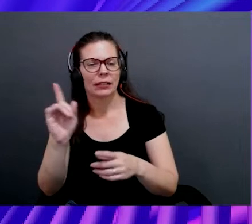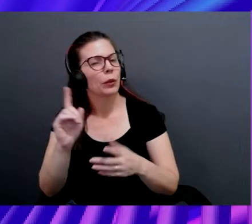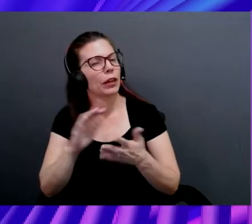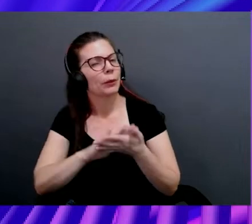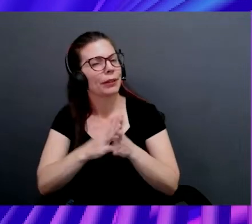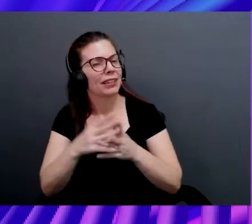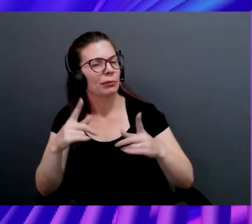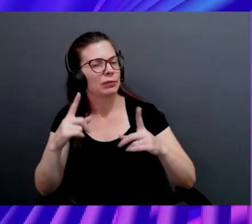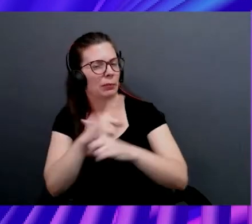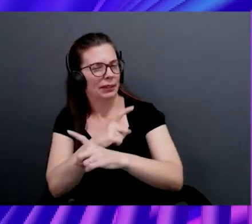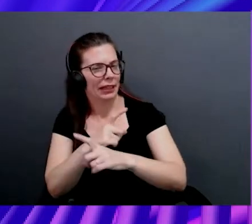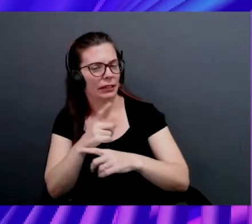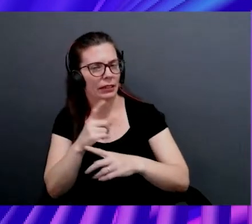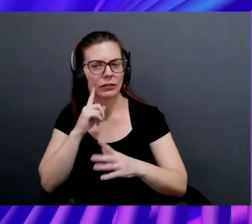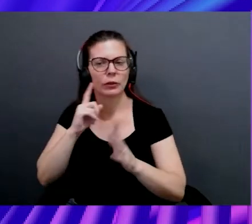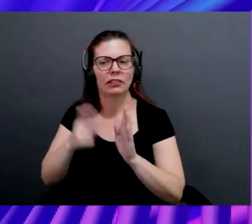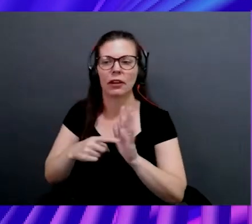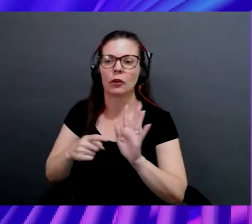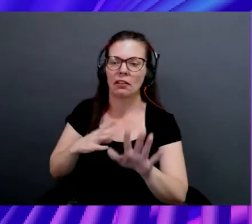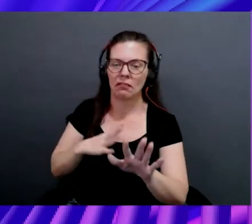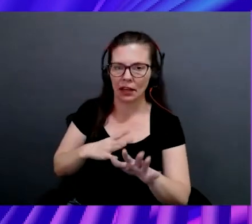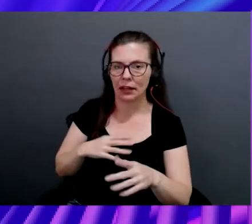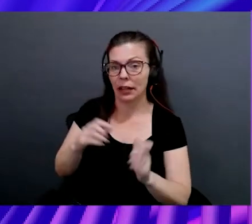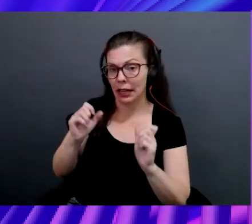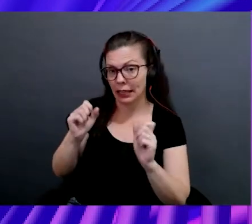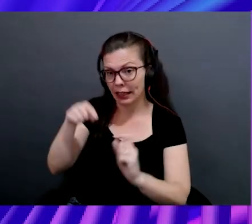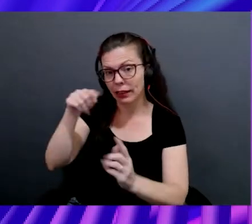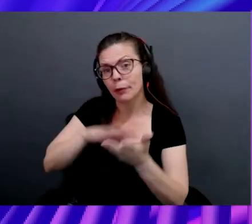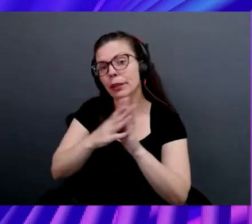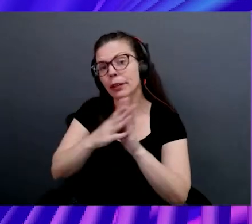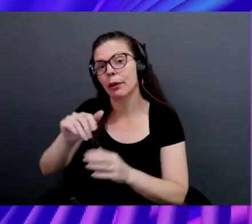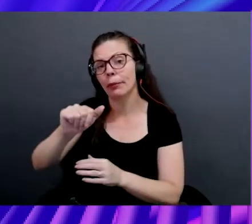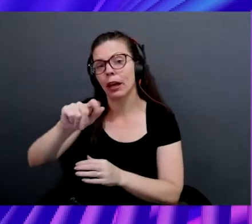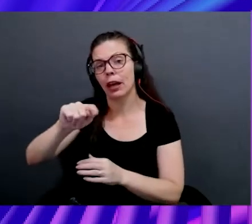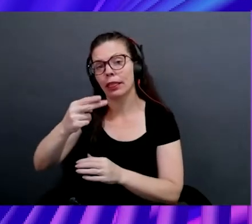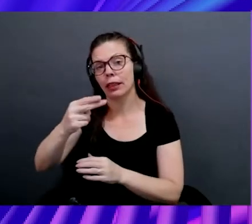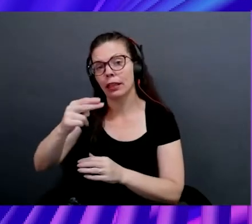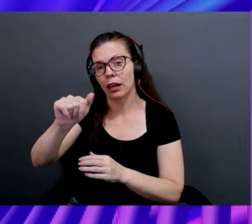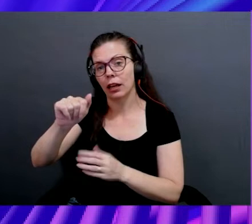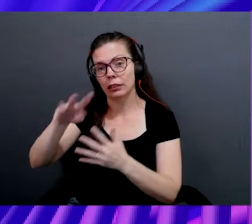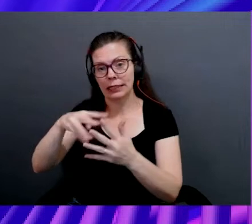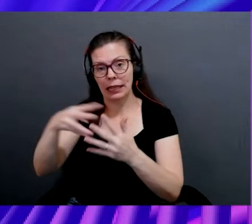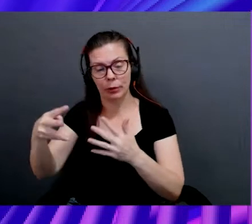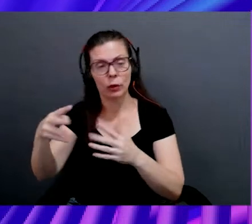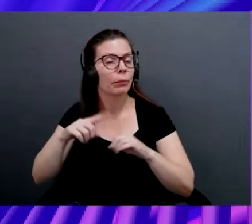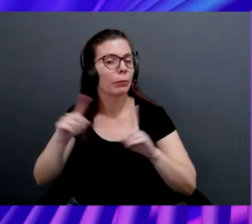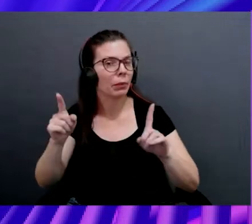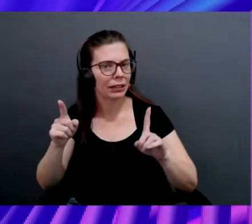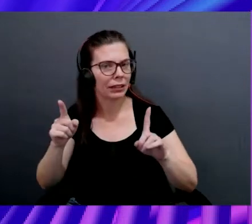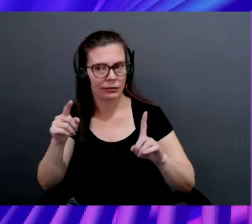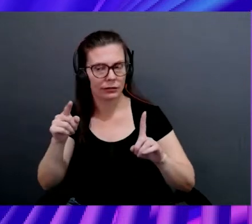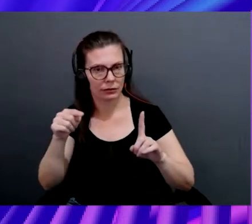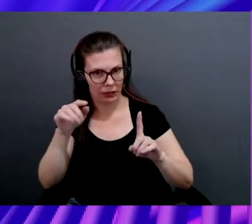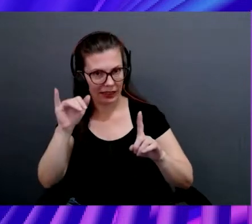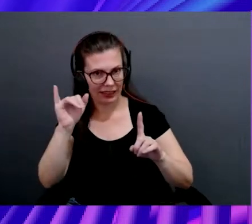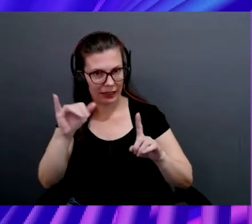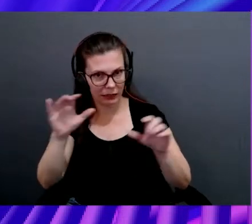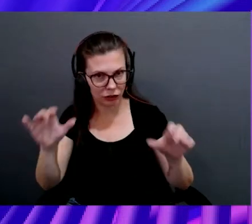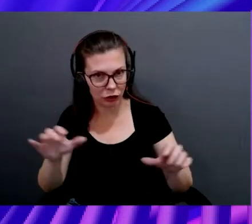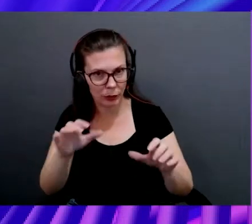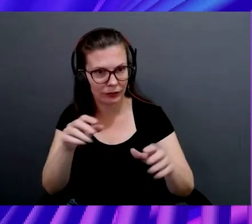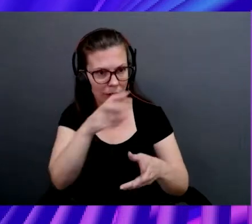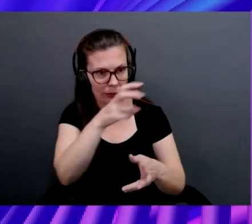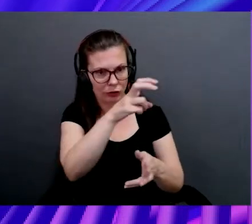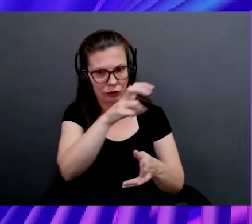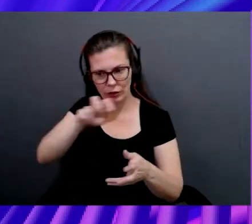is identifying, okay, cool, I can turn this into an Athena table, but again, the act of transferring from one